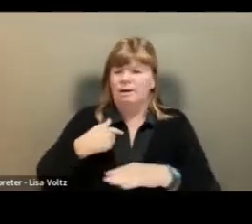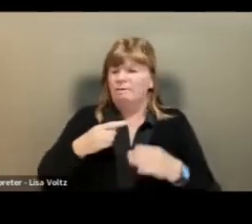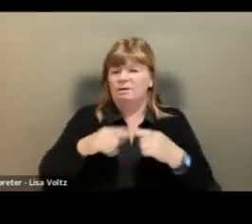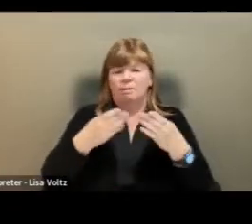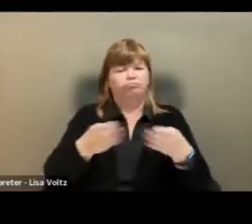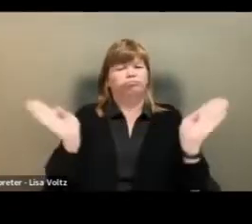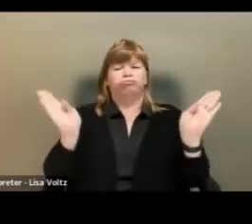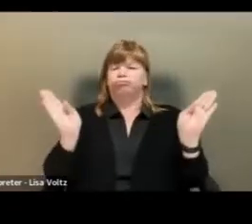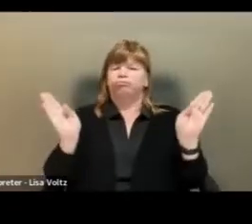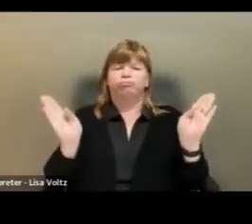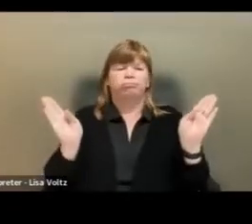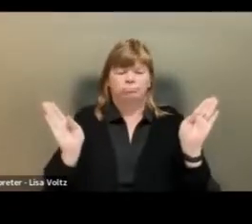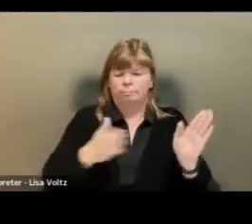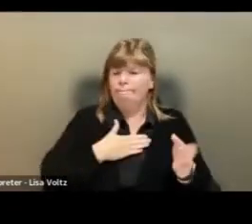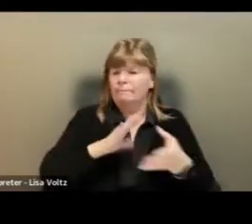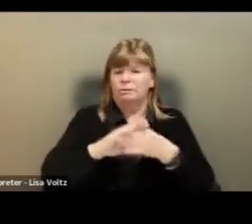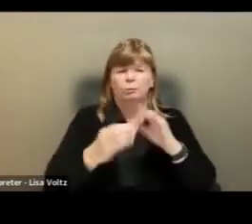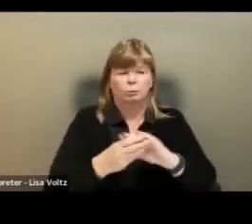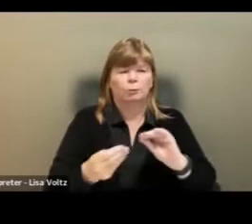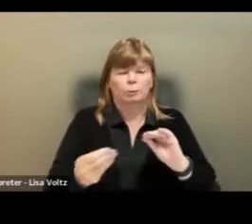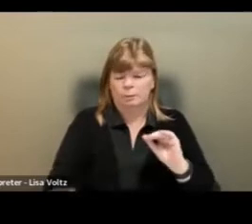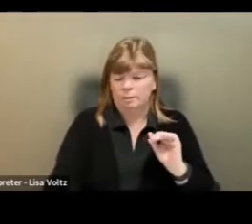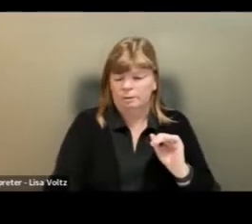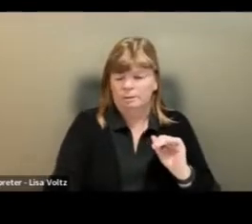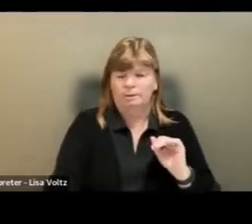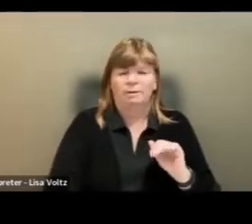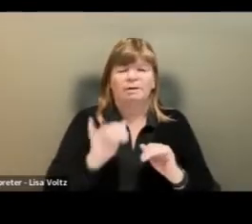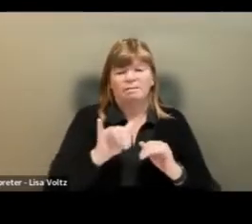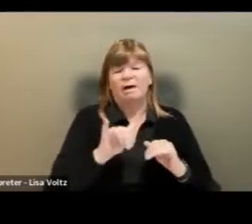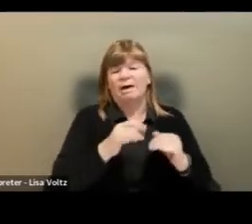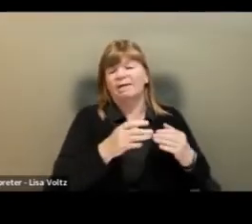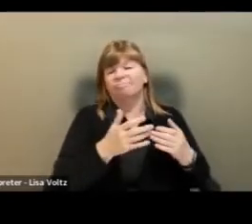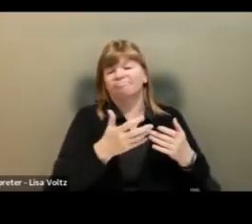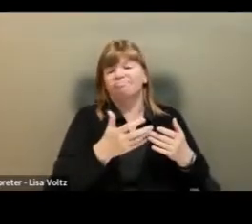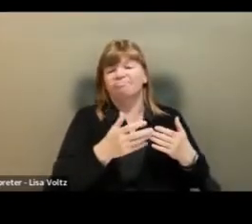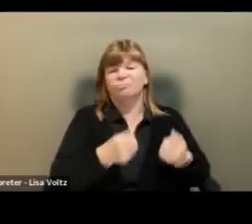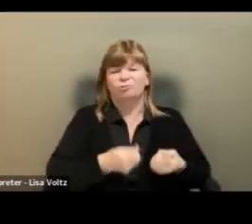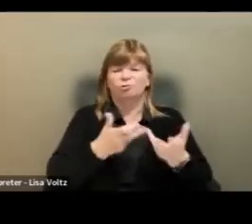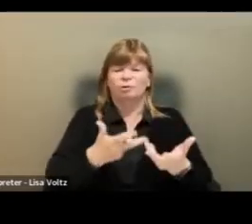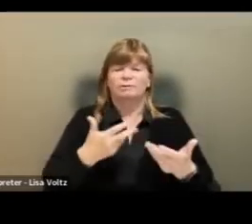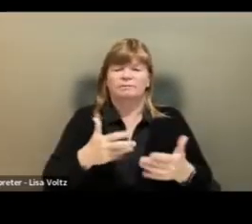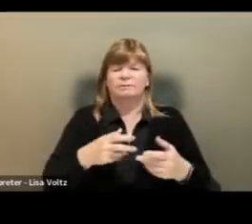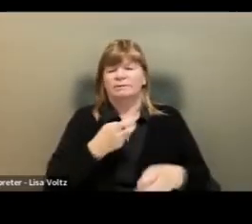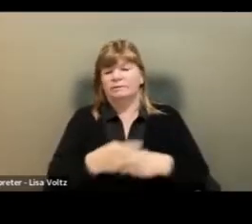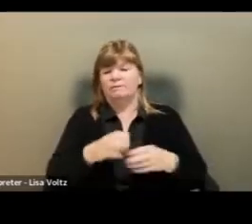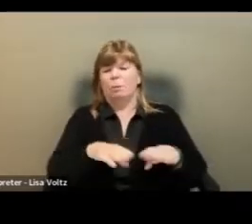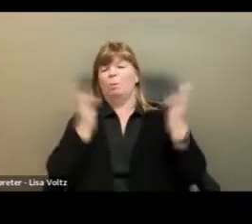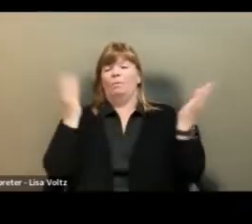story, and so that has led to some very difficult open conversations with my son.